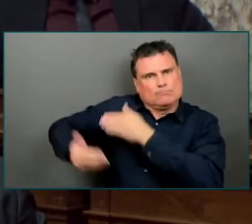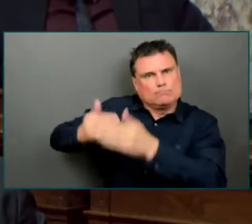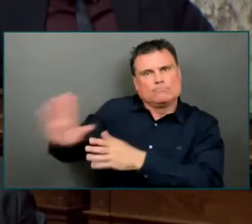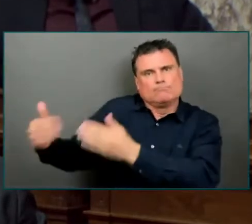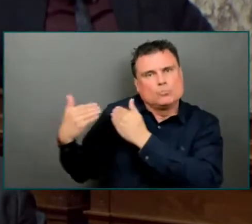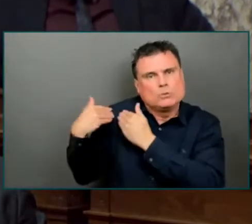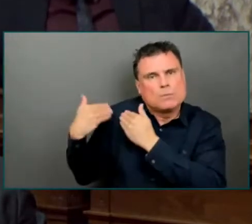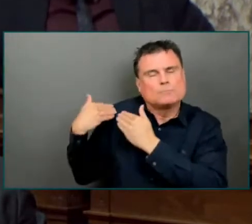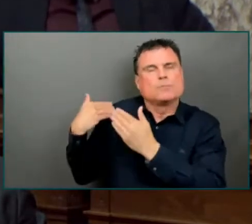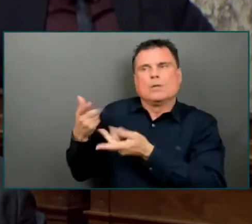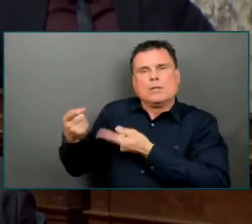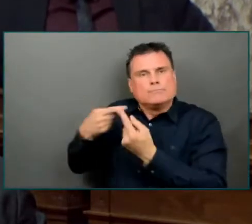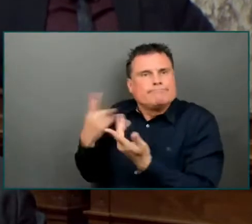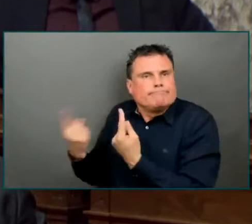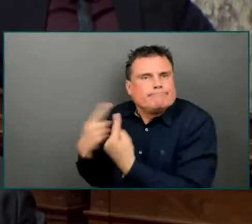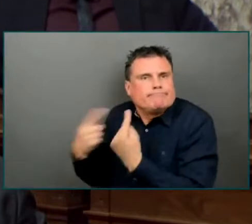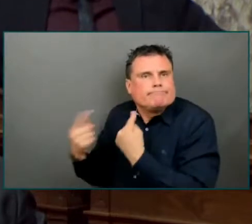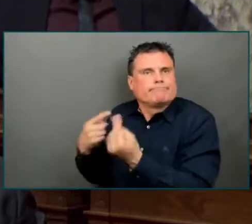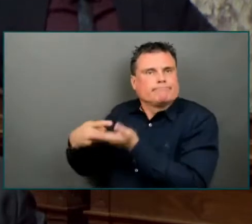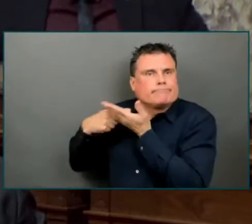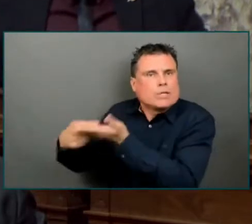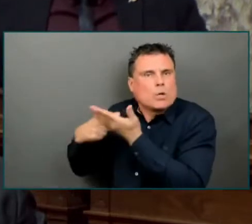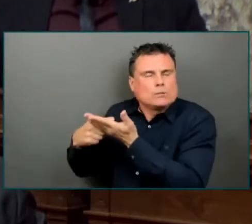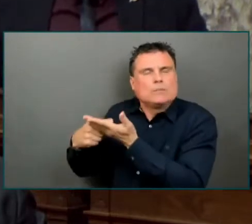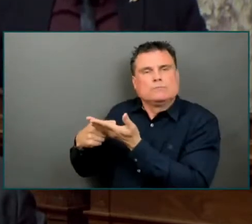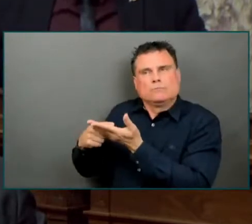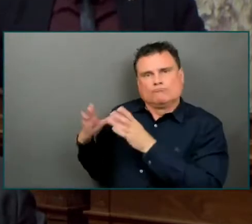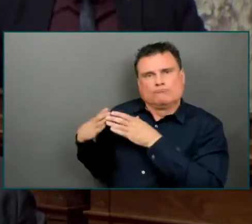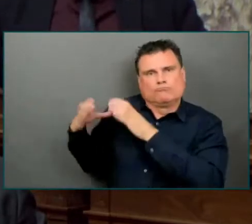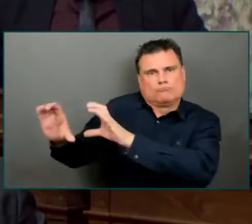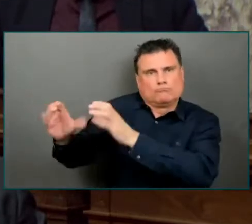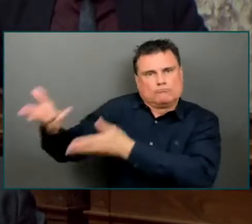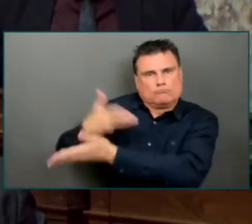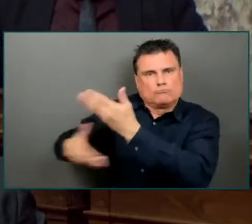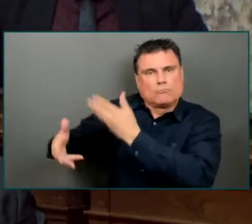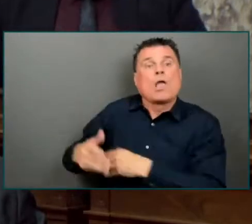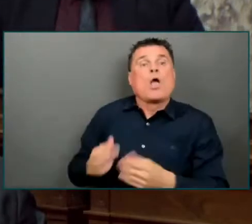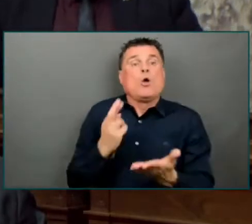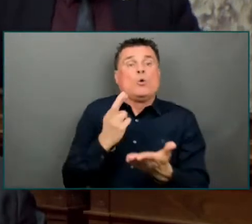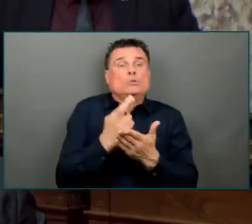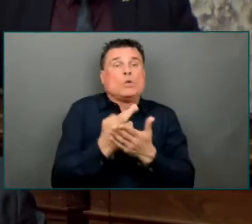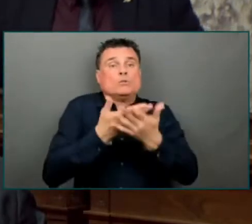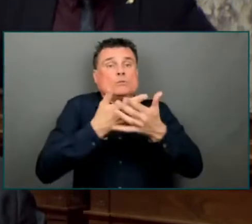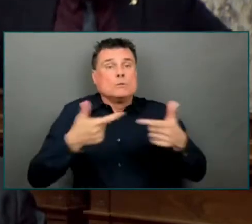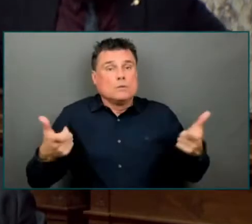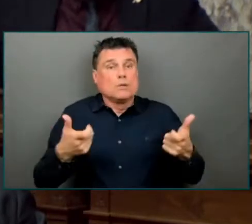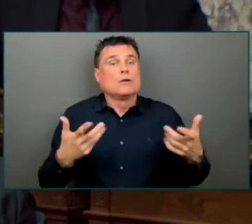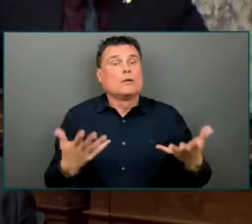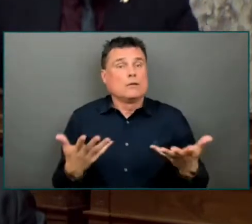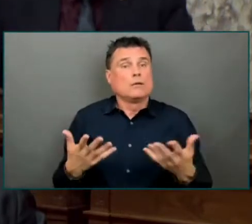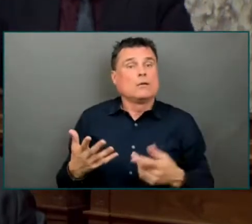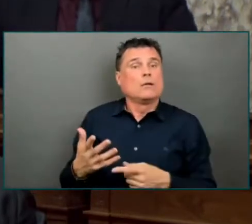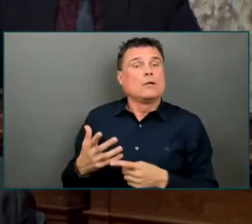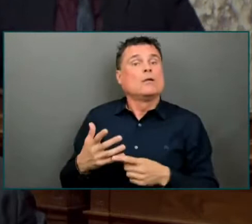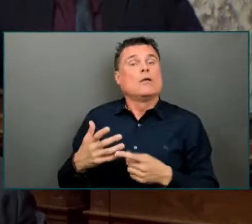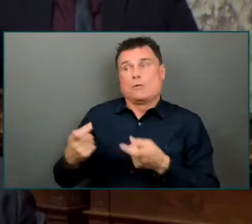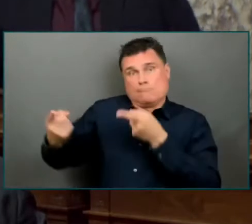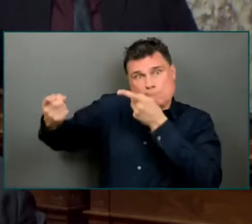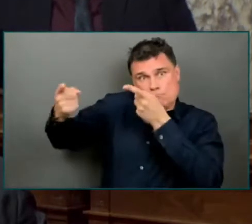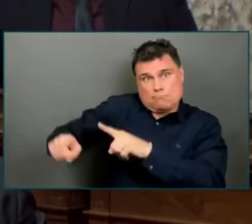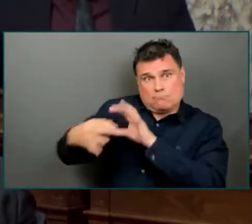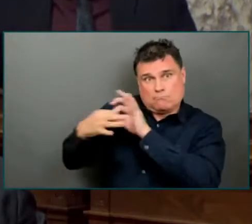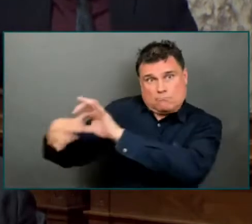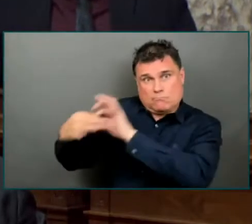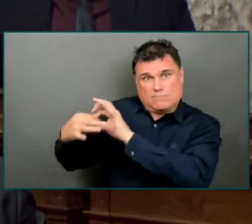new resources to support the implementation of reconciliation agreements and the Declaration of the Rights of Indigenous Peoples Act.